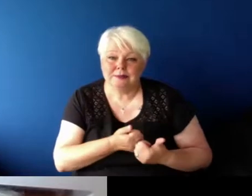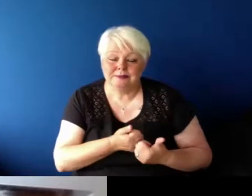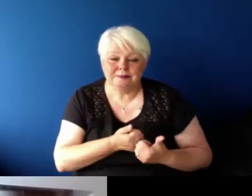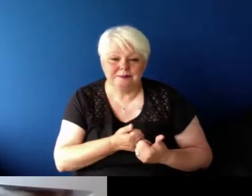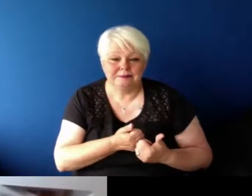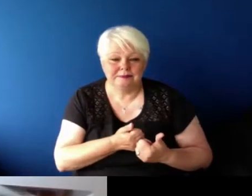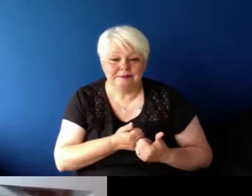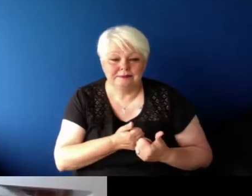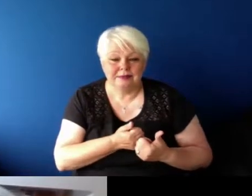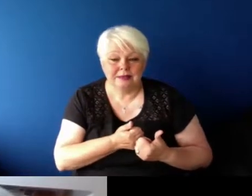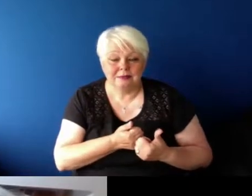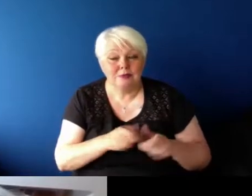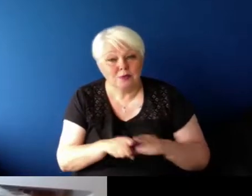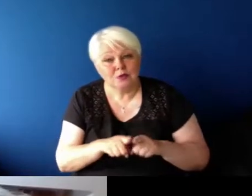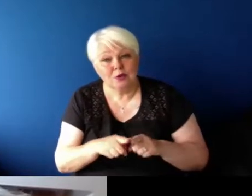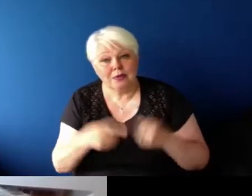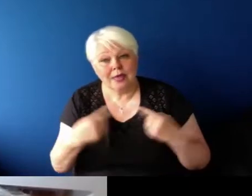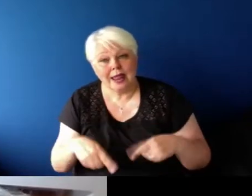and vulnerability,